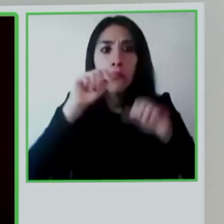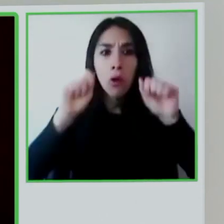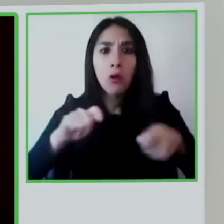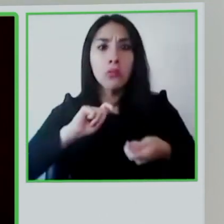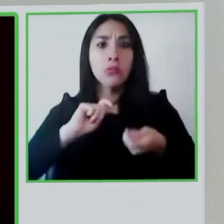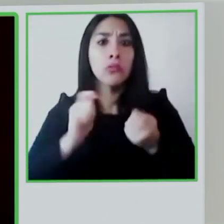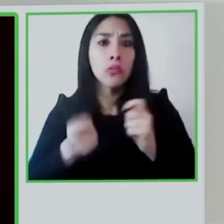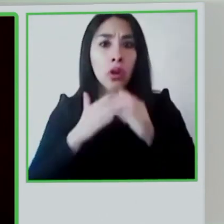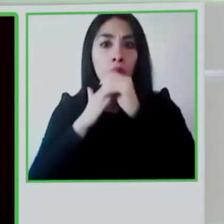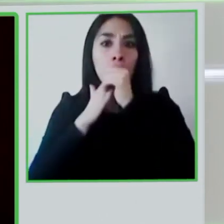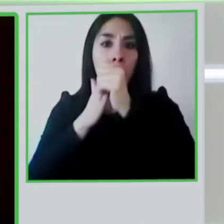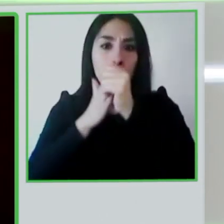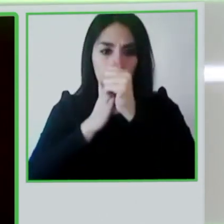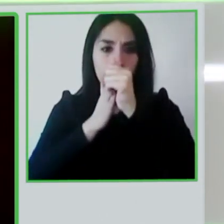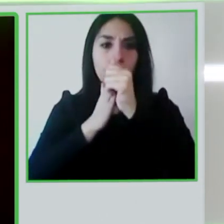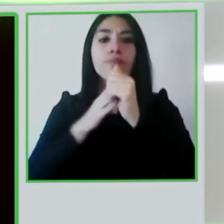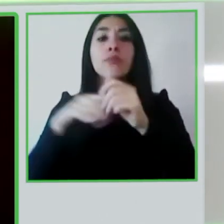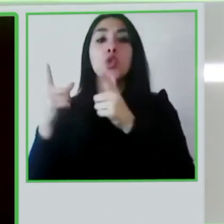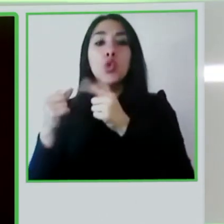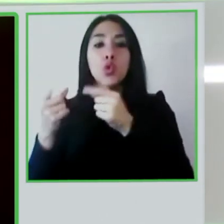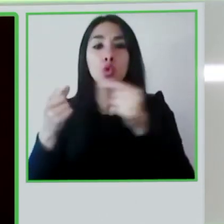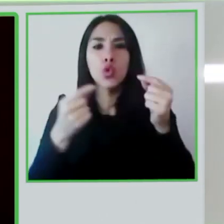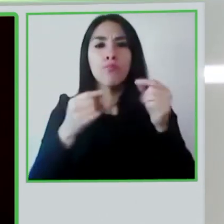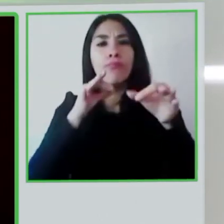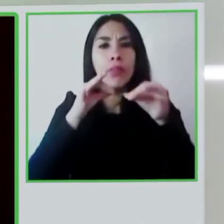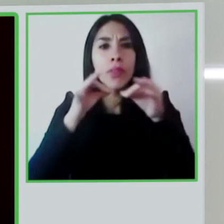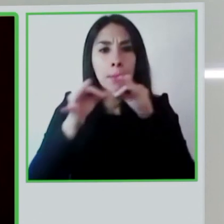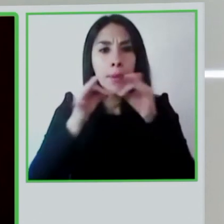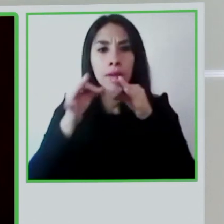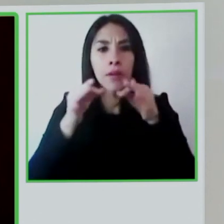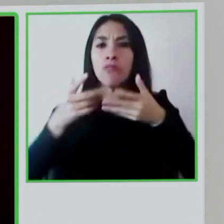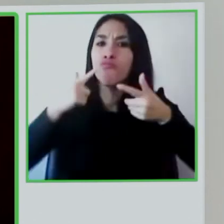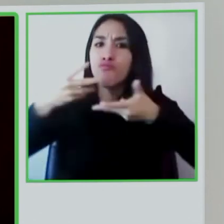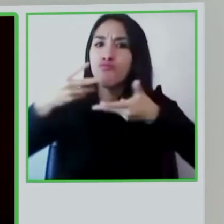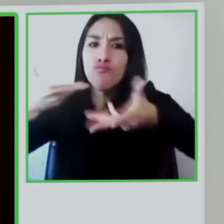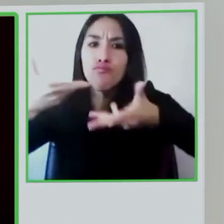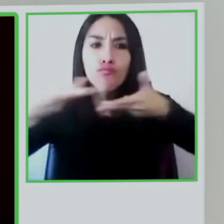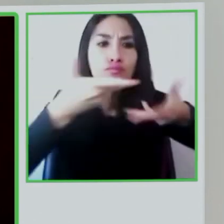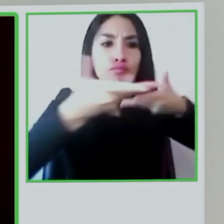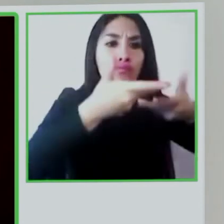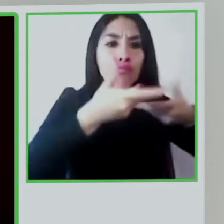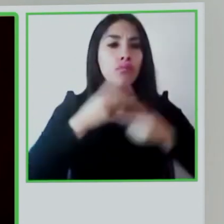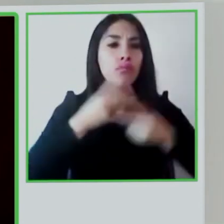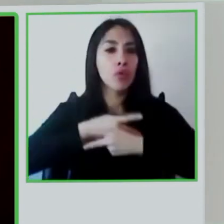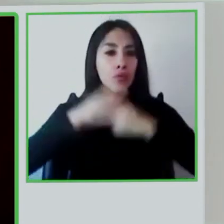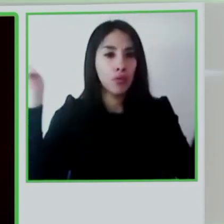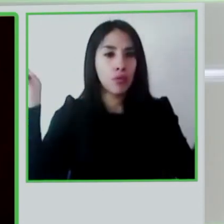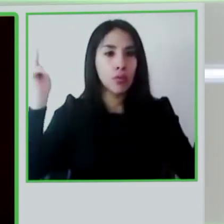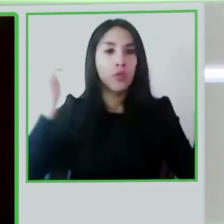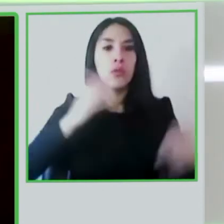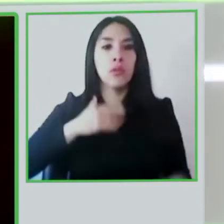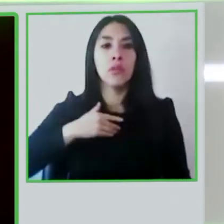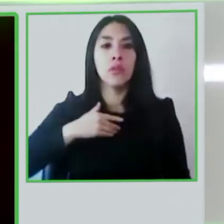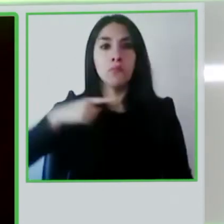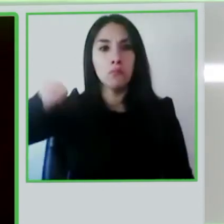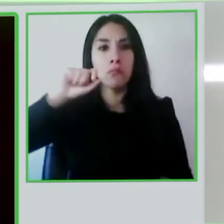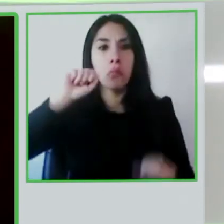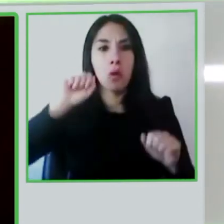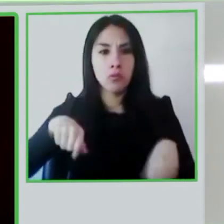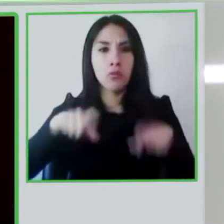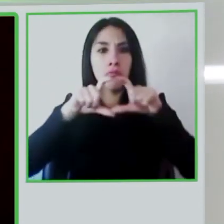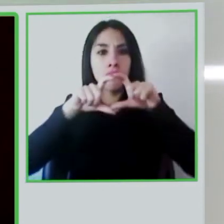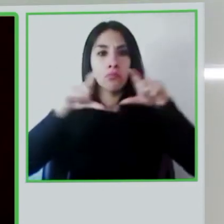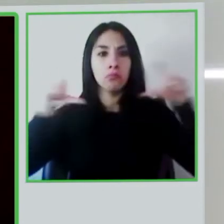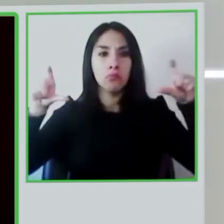leader companies around the world. There are public intentions that are well known, saying that they can improve. There is a